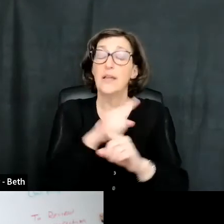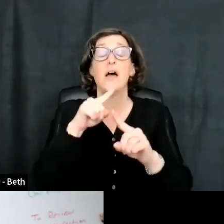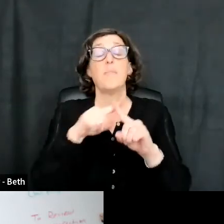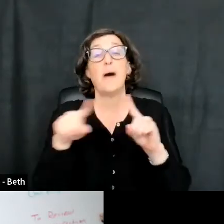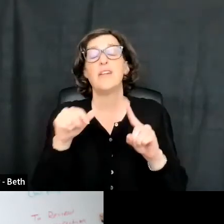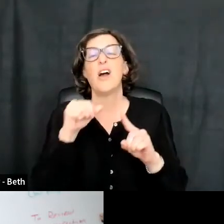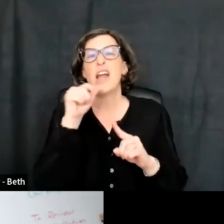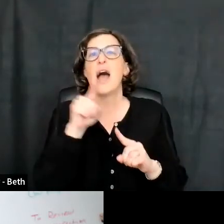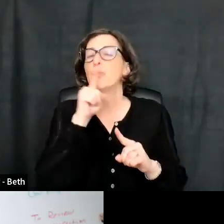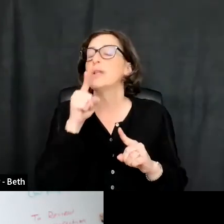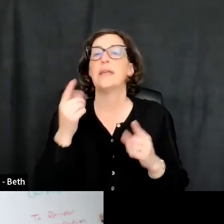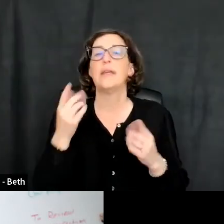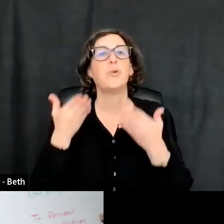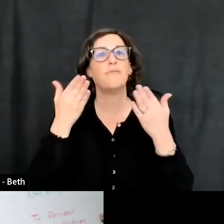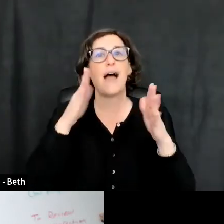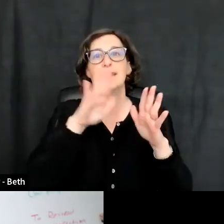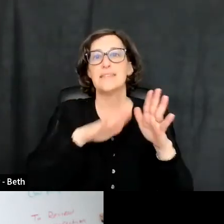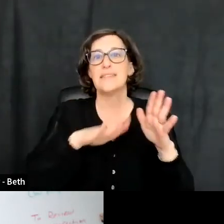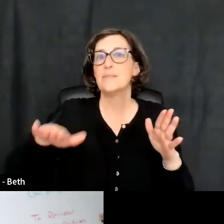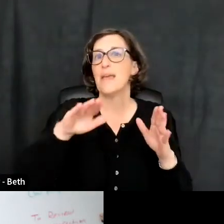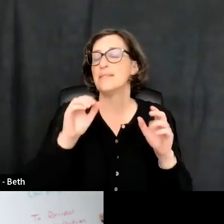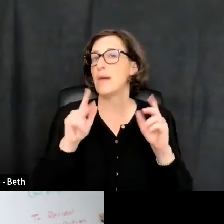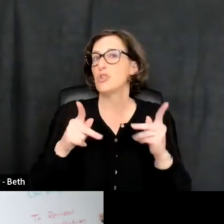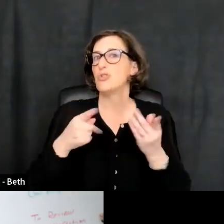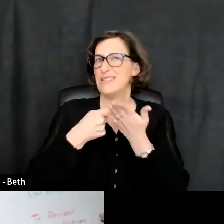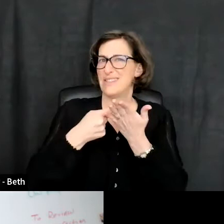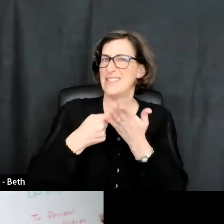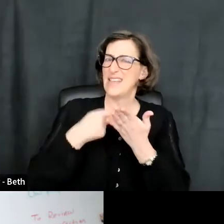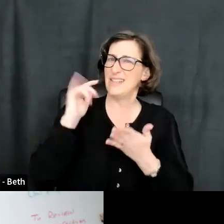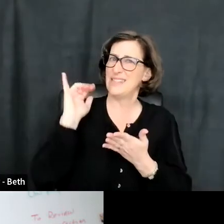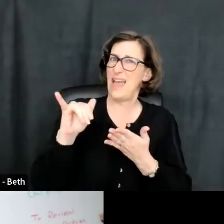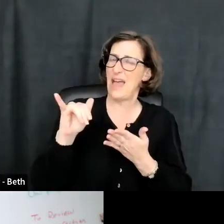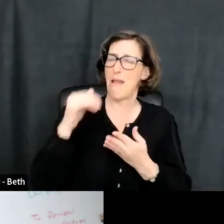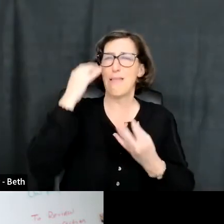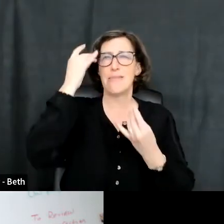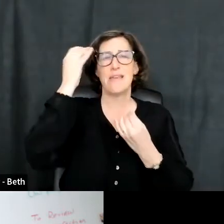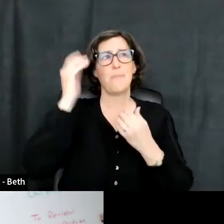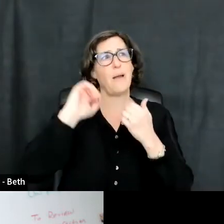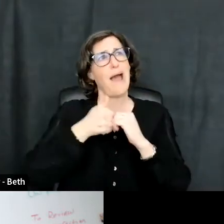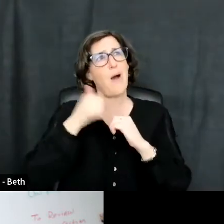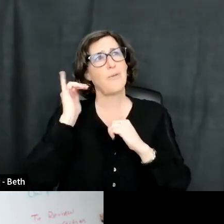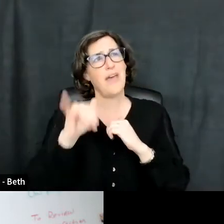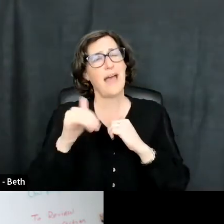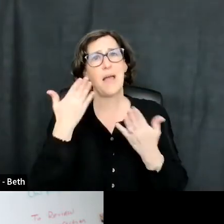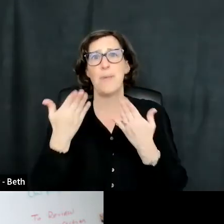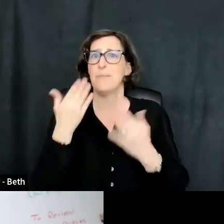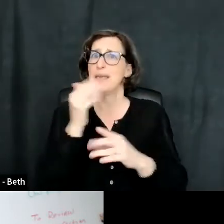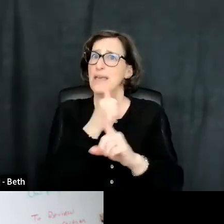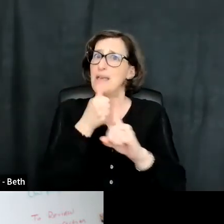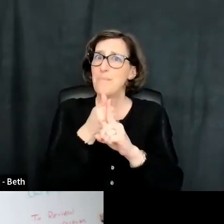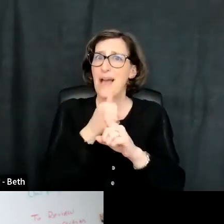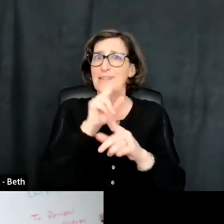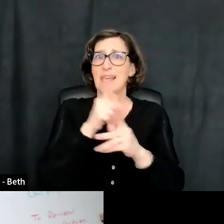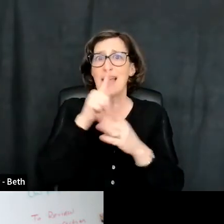really provided the space and opportunity to talk about that and to reflect on how that may impact the types of